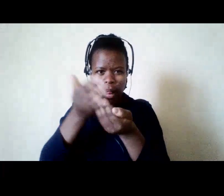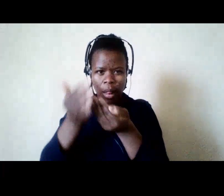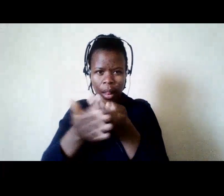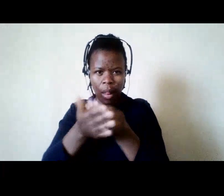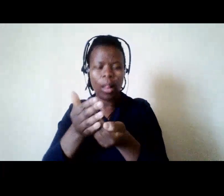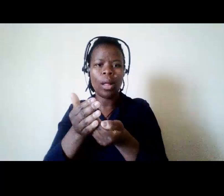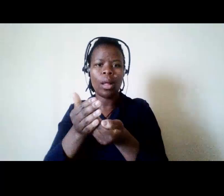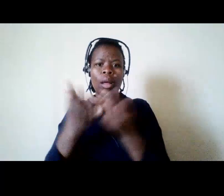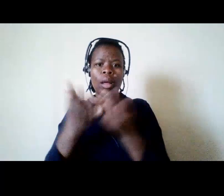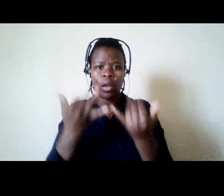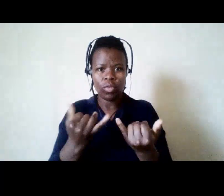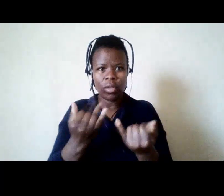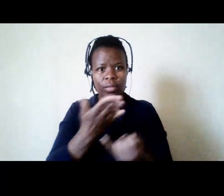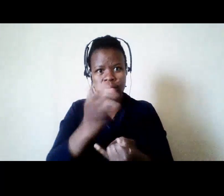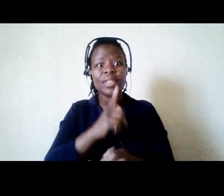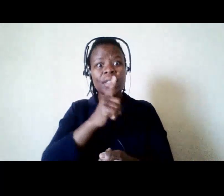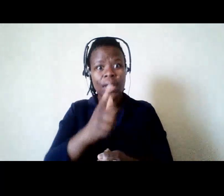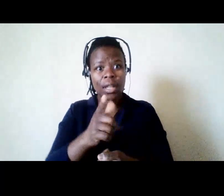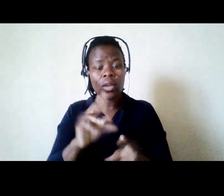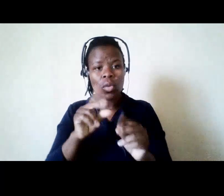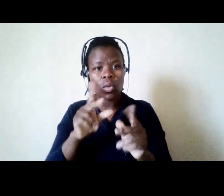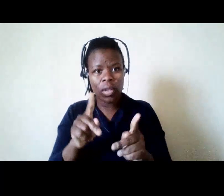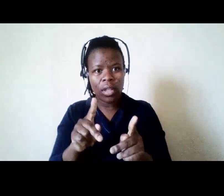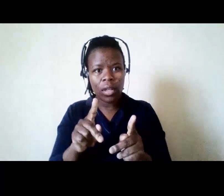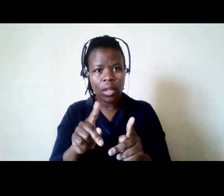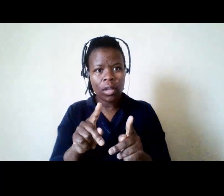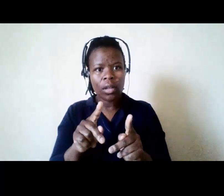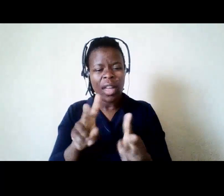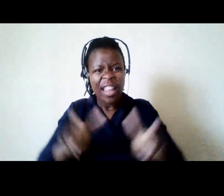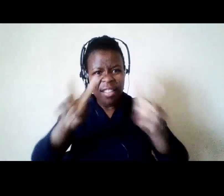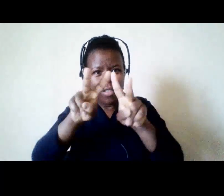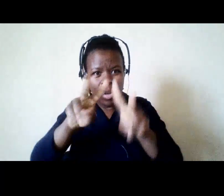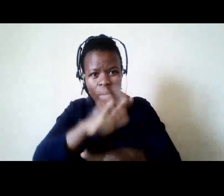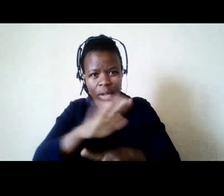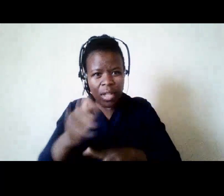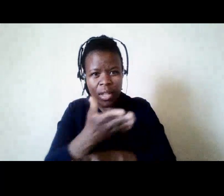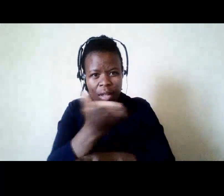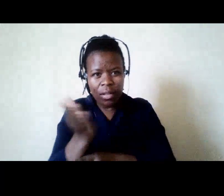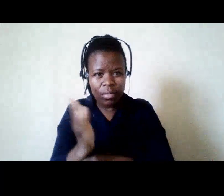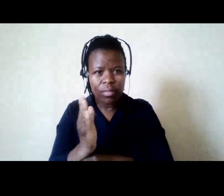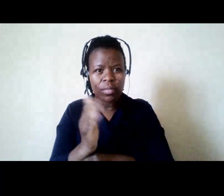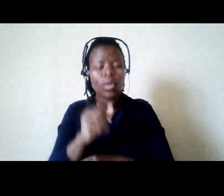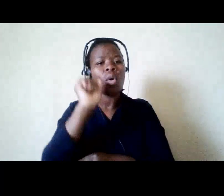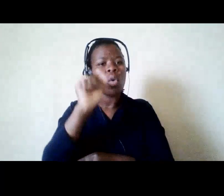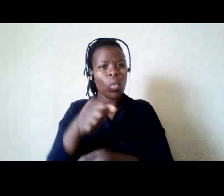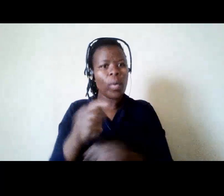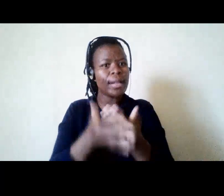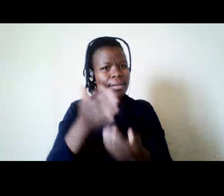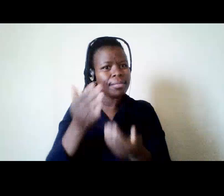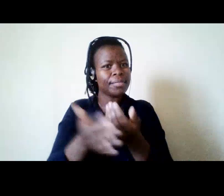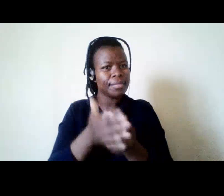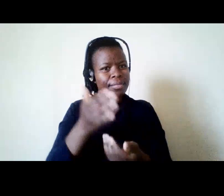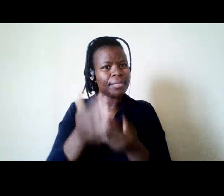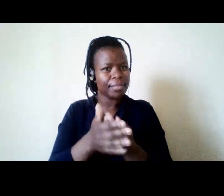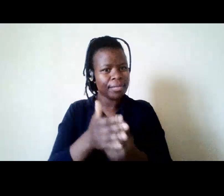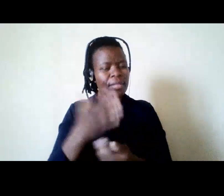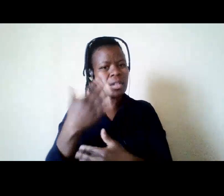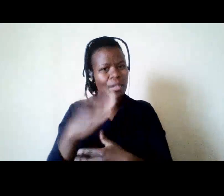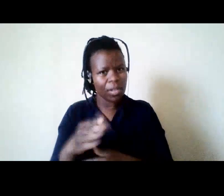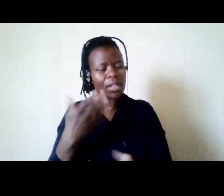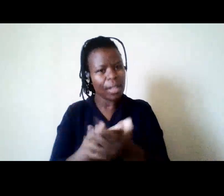those people and you tell them, do you value your children? They will do anything for their children. They will send that, they will get money for their children to go to